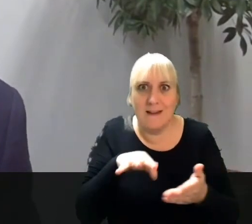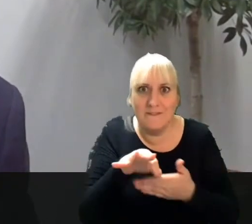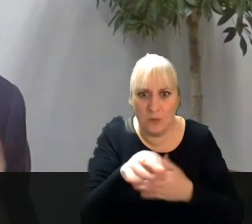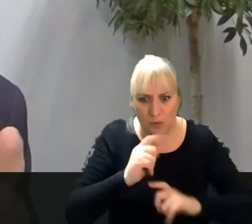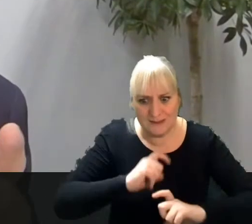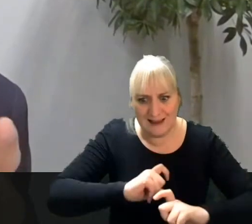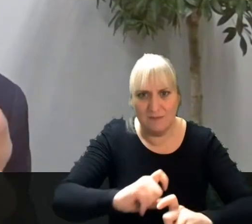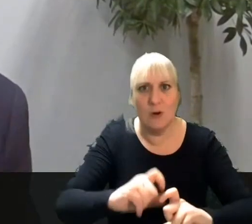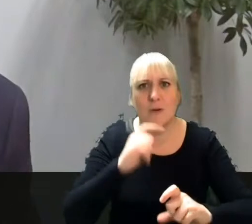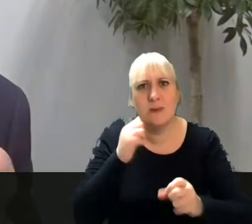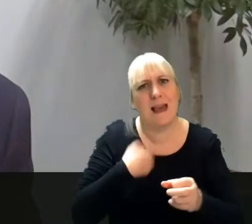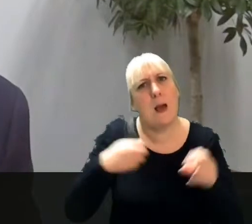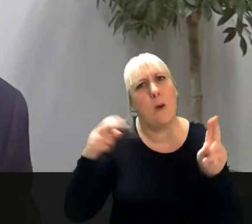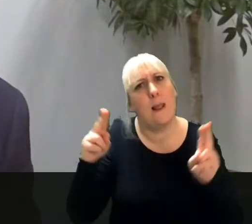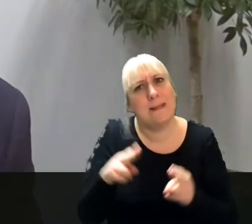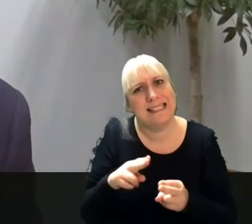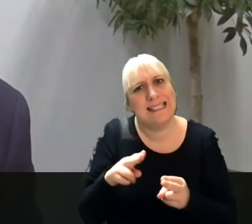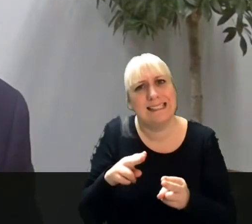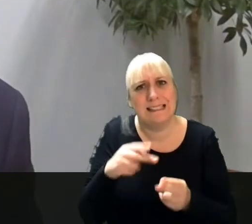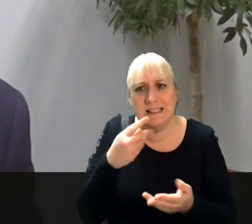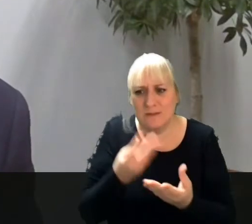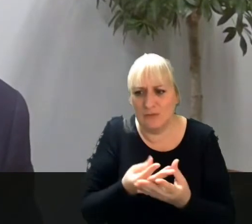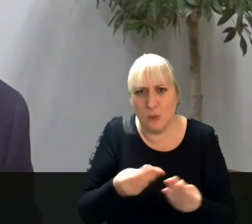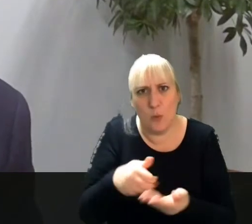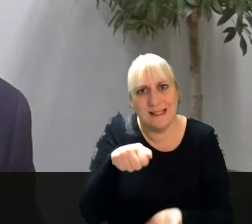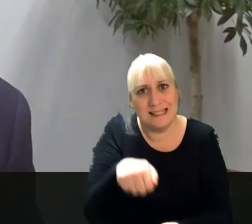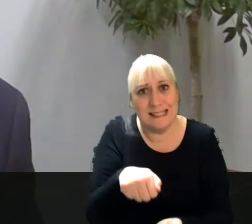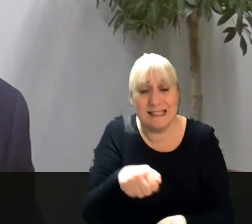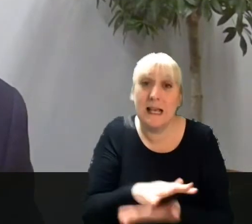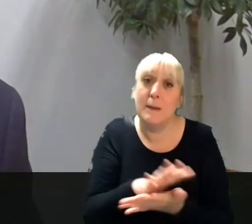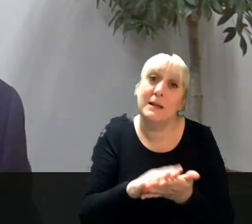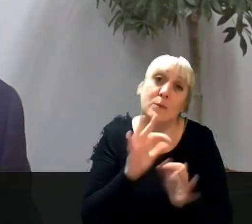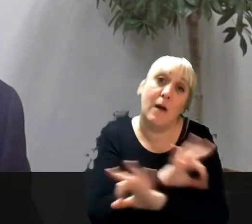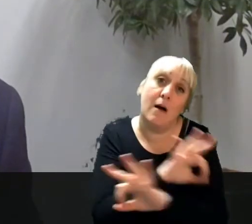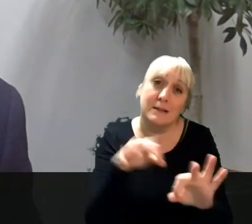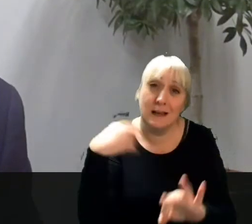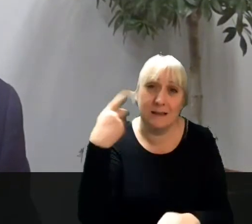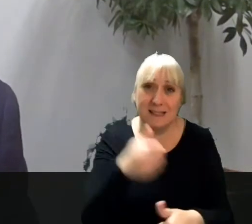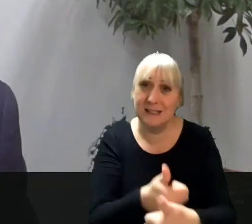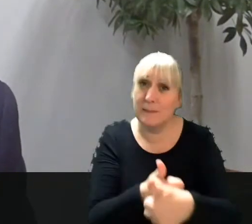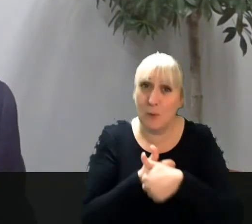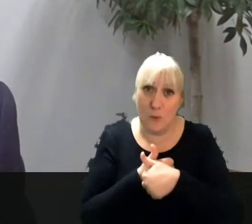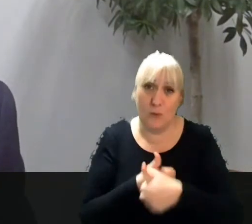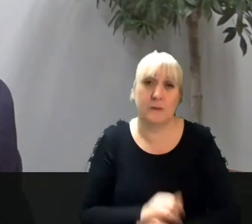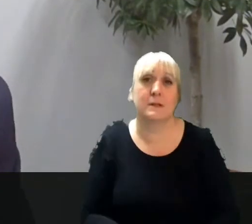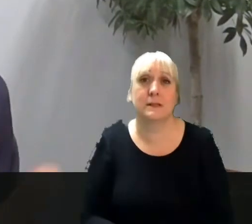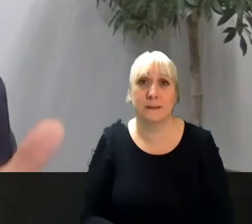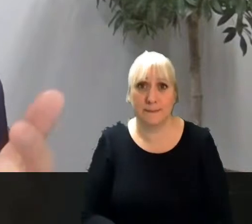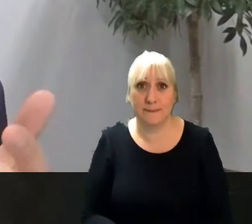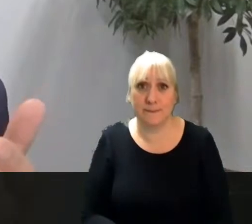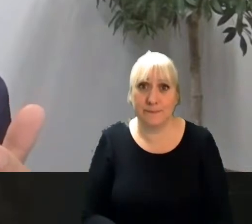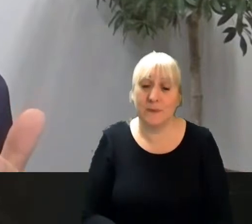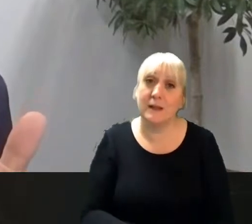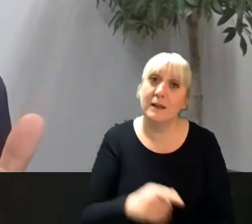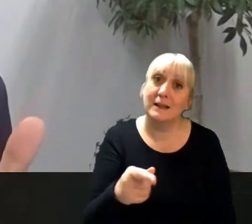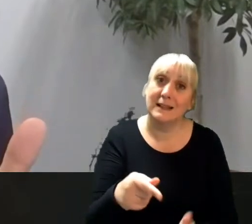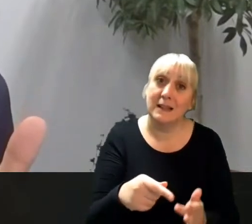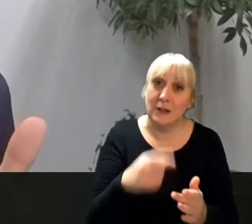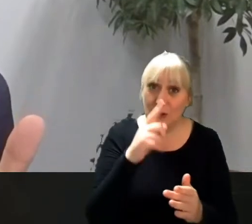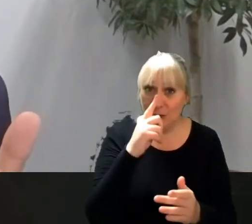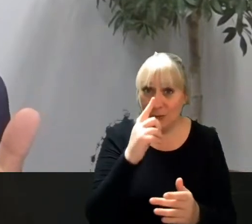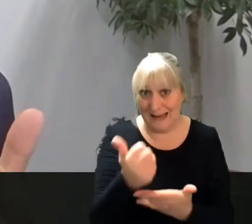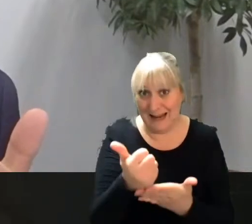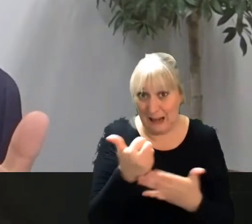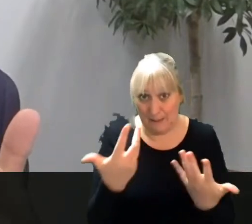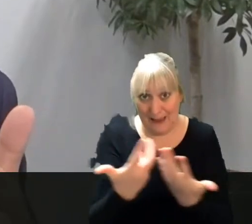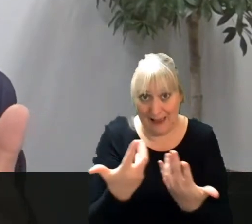and the cuts. So we're relying upon the generosity of Londoners to support us. The two things to say, Chair, that Ian and others can help with is, one, we've got